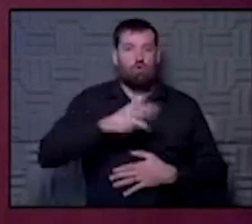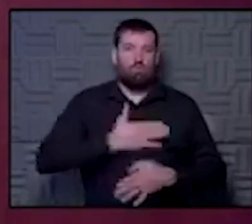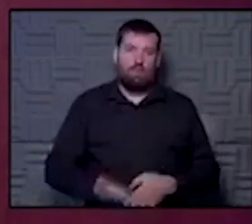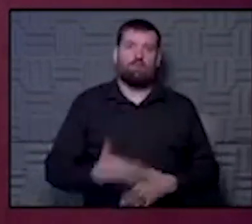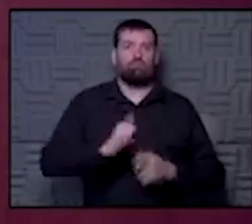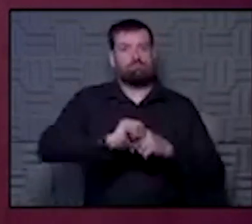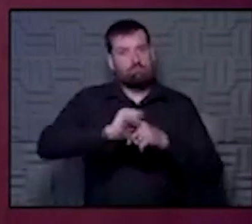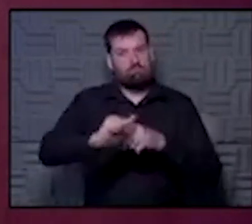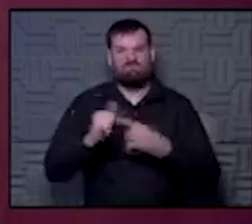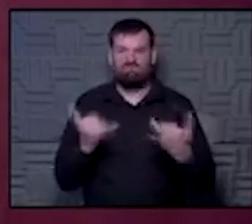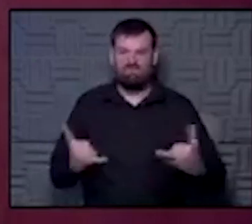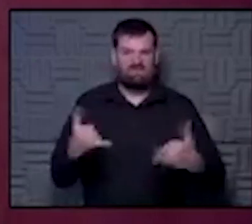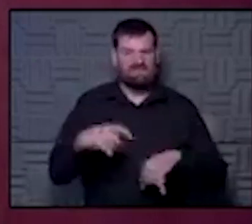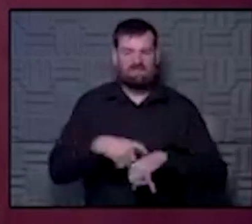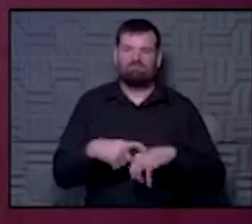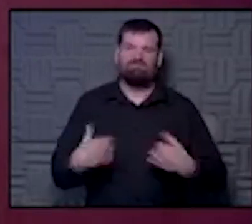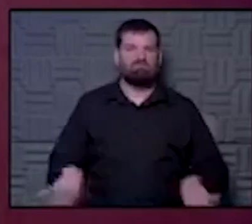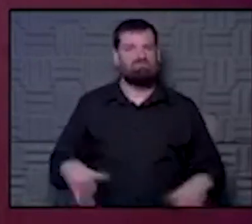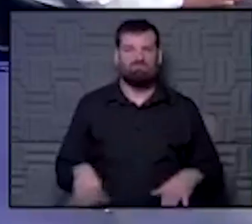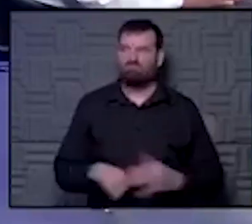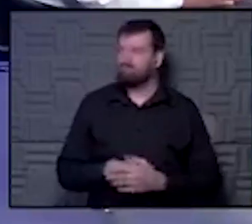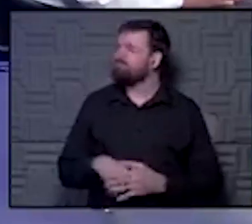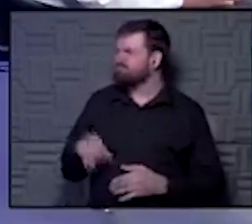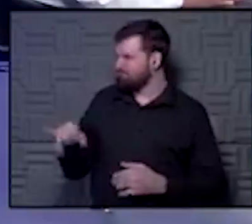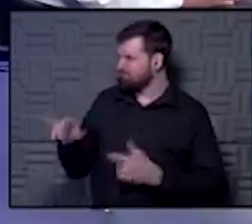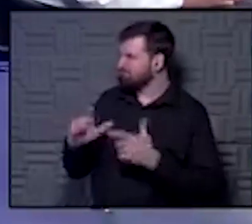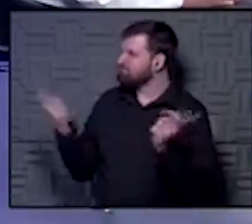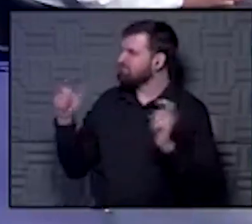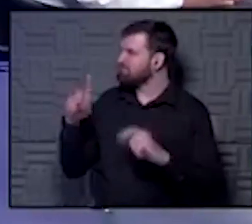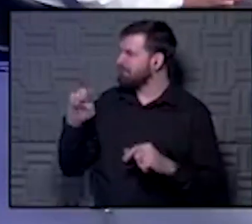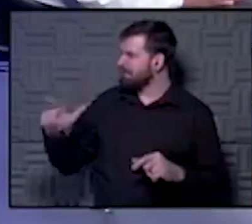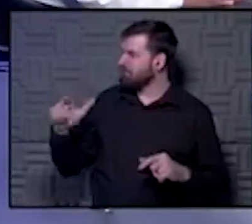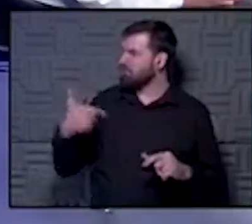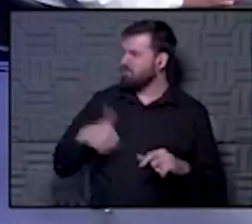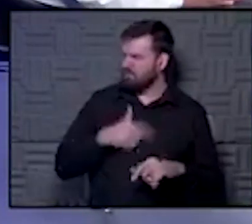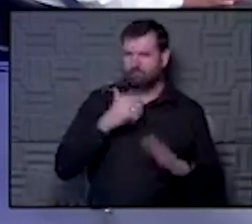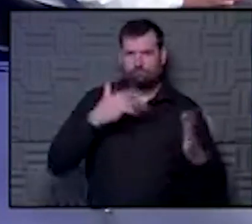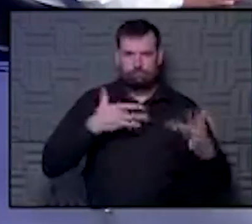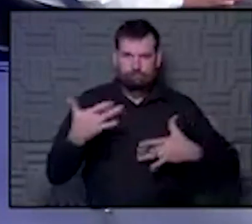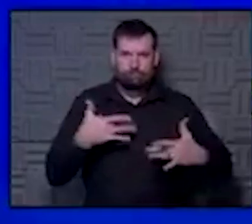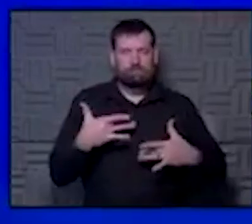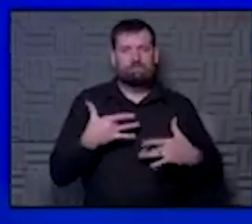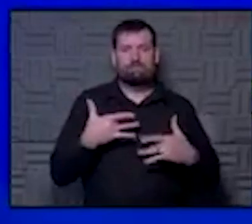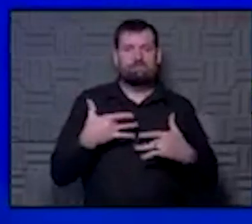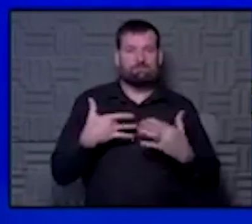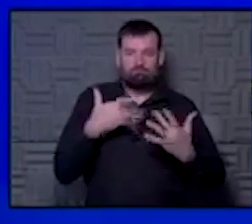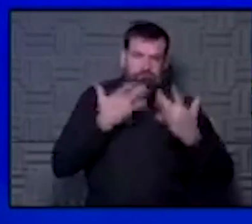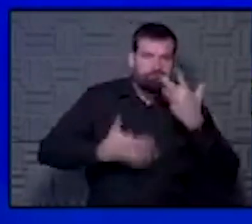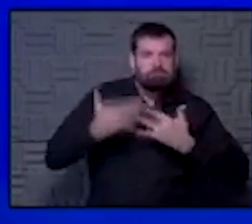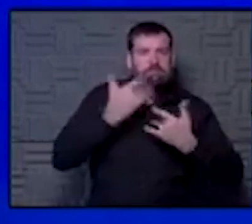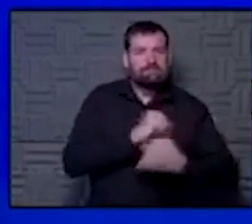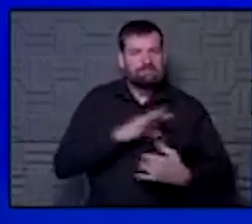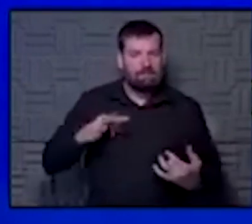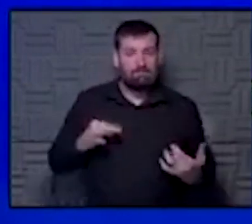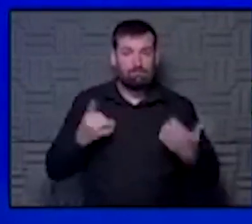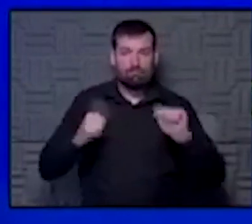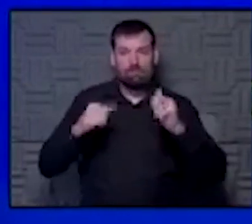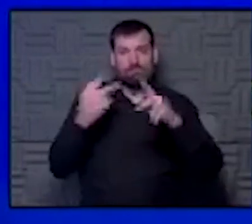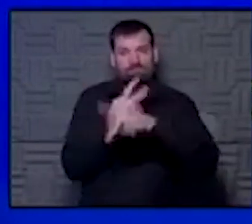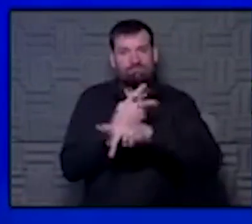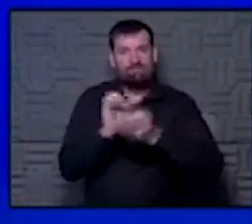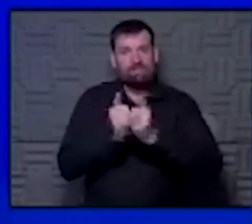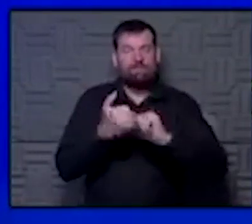this unprecedented time. Yeah, that's a big deal because we were worried we're going to run out of staff, and we had everybody trying to learn how to